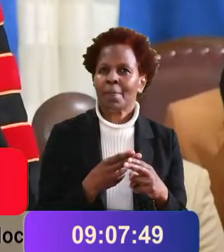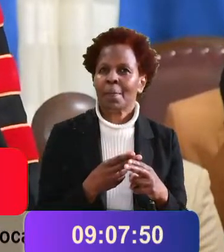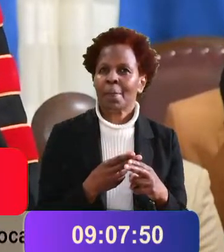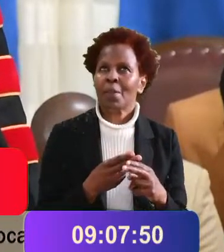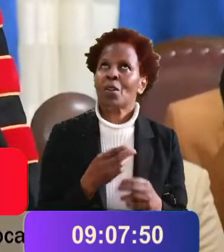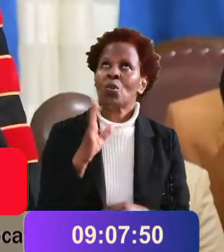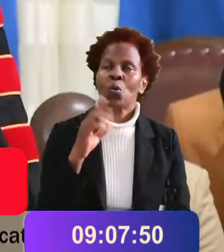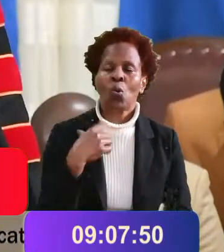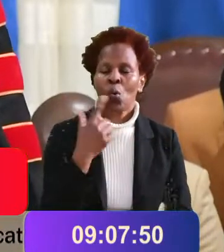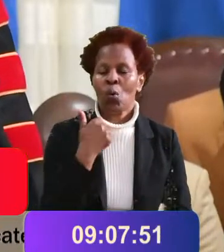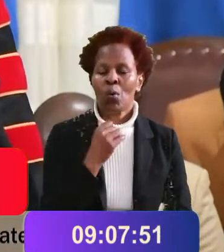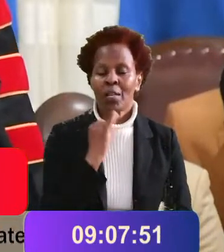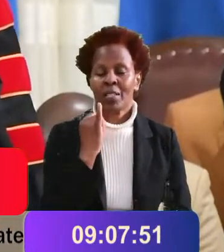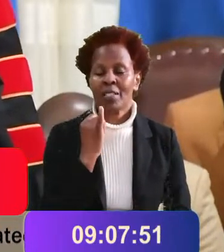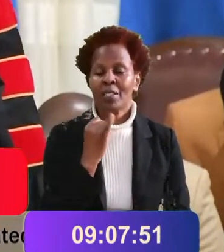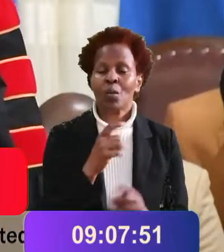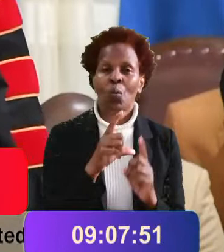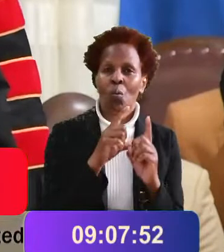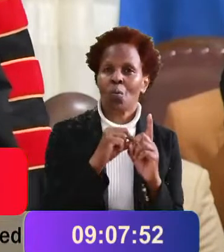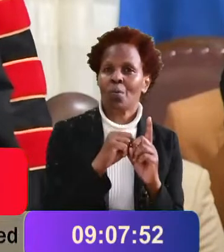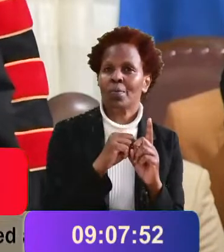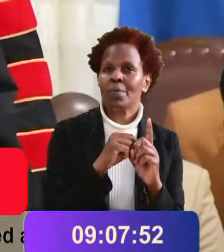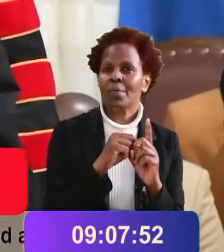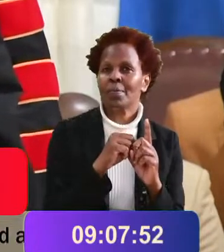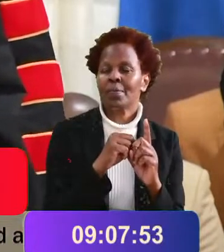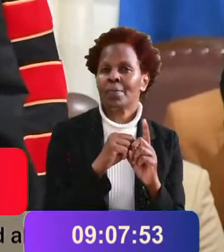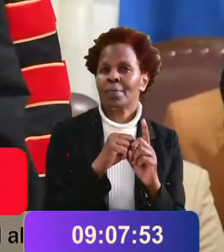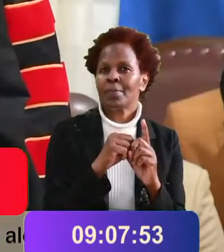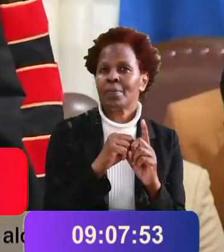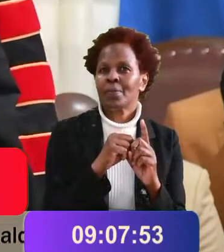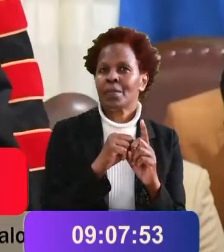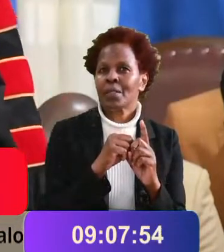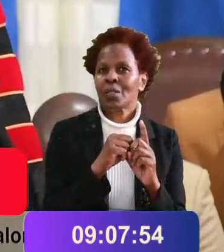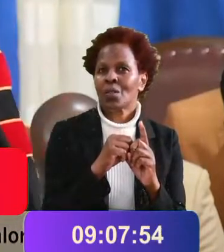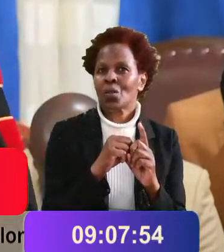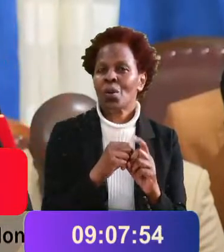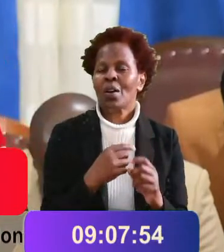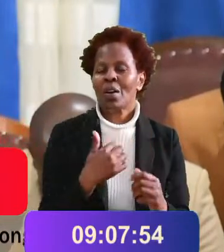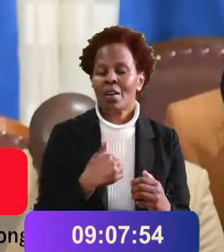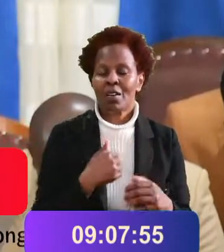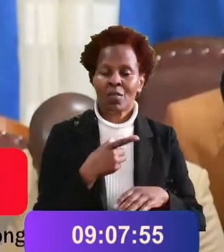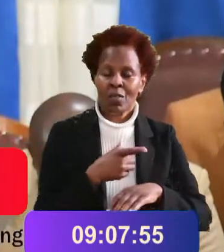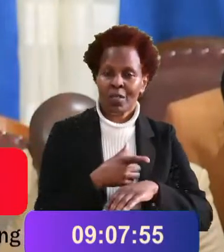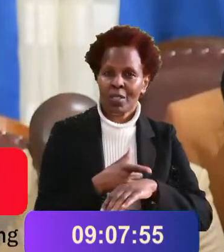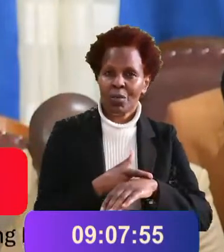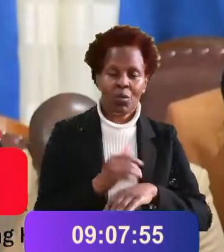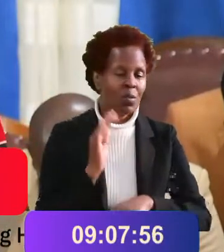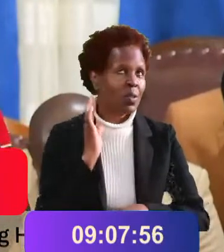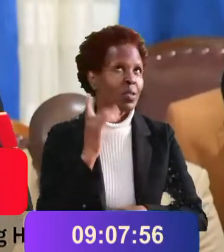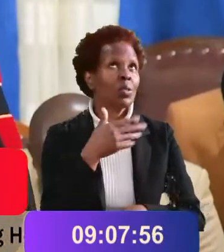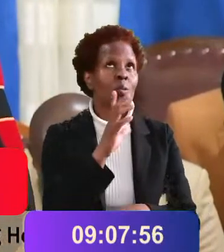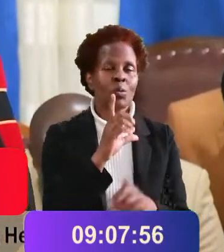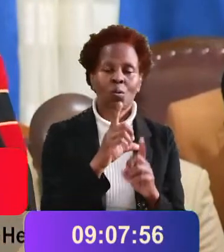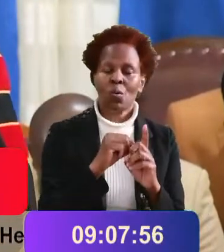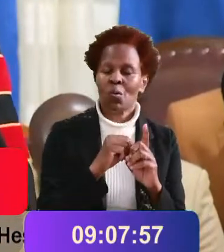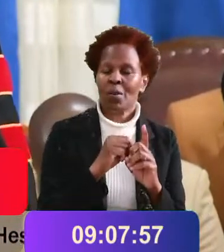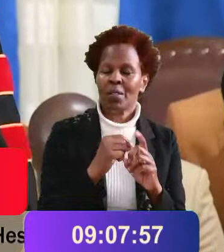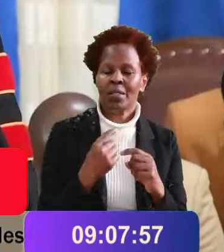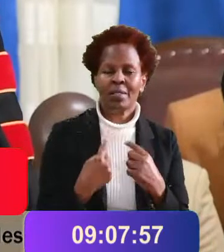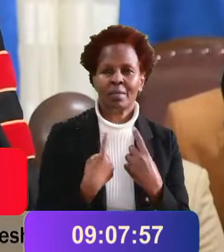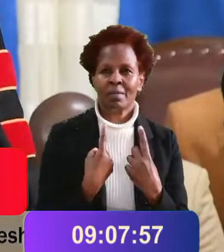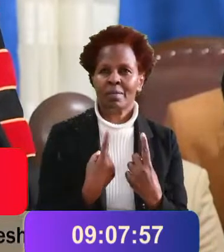You who is the word. And as we have a time of listening to your word